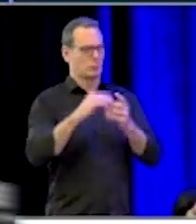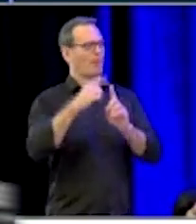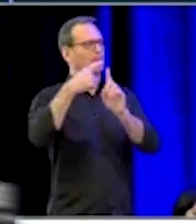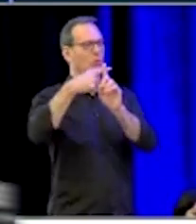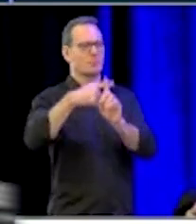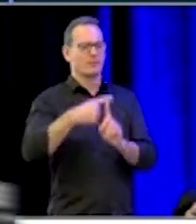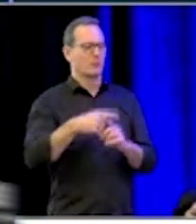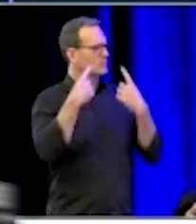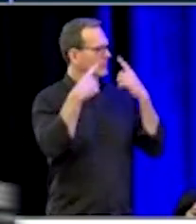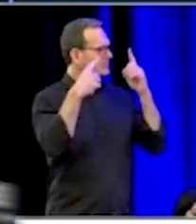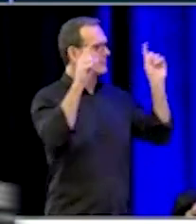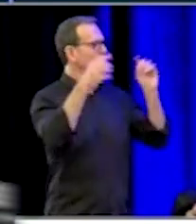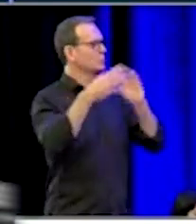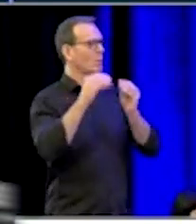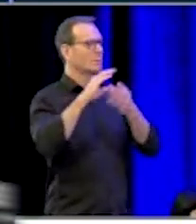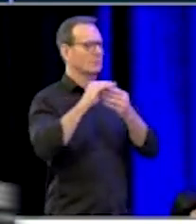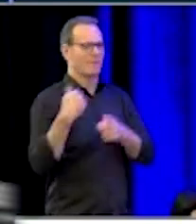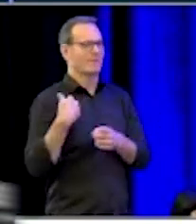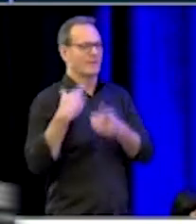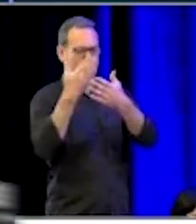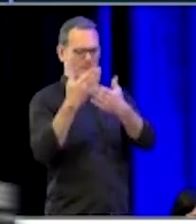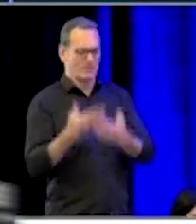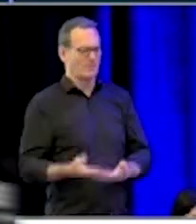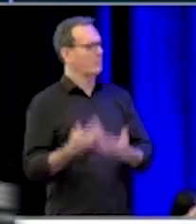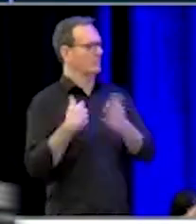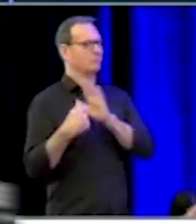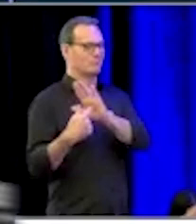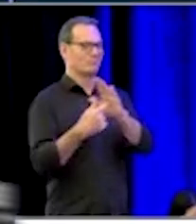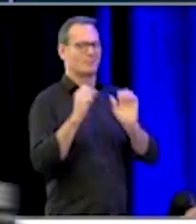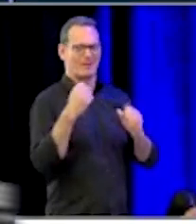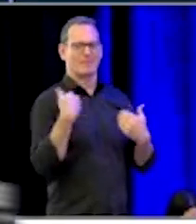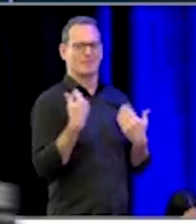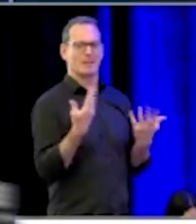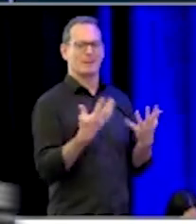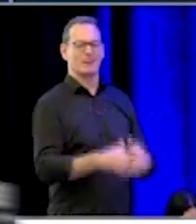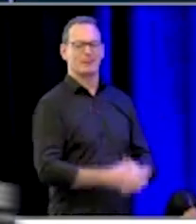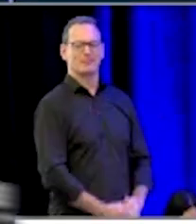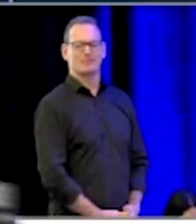support that they need through accommodations.